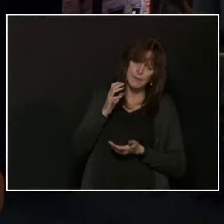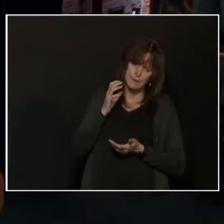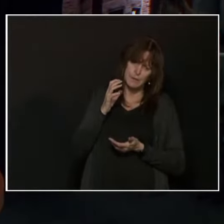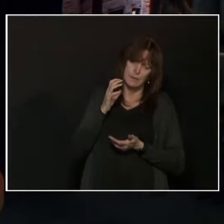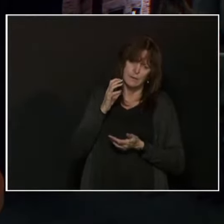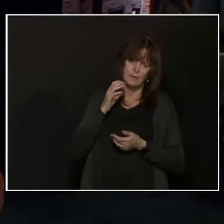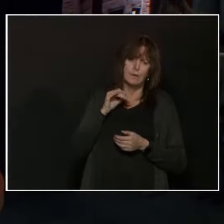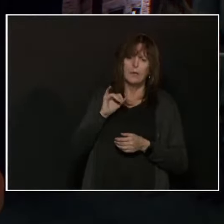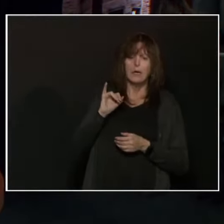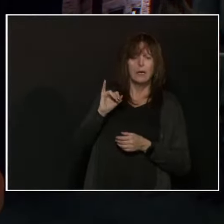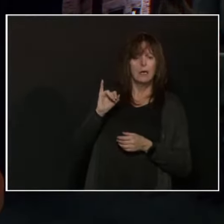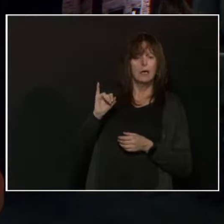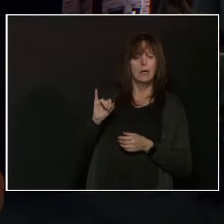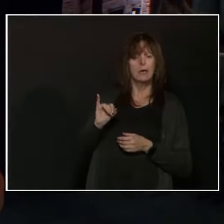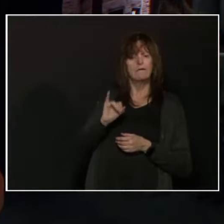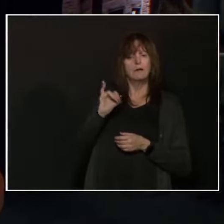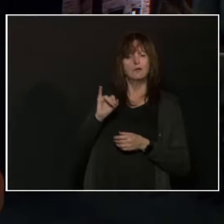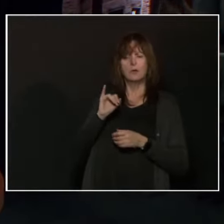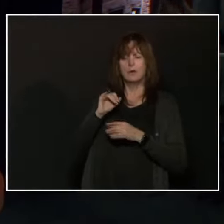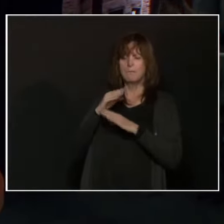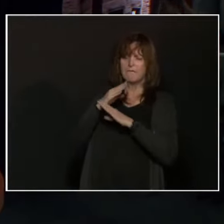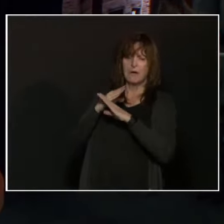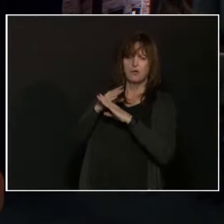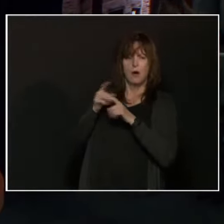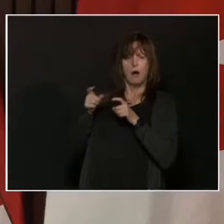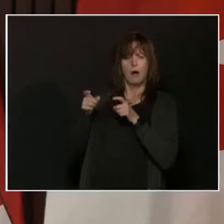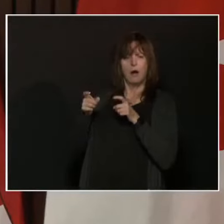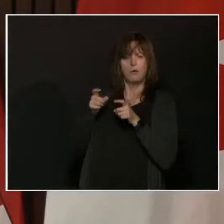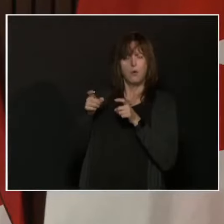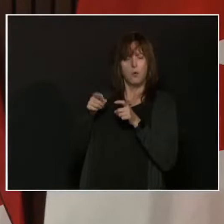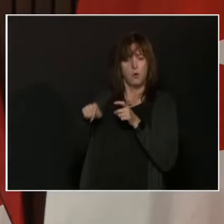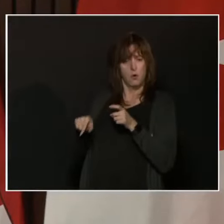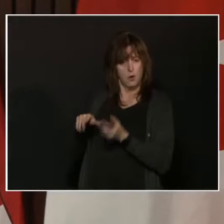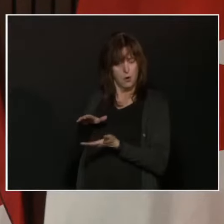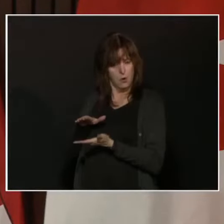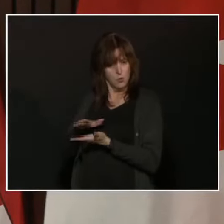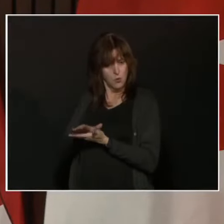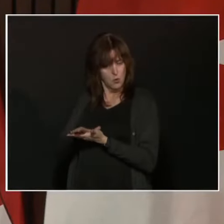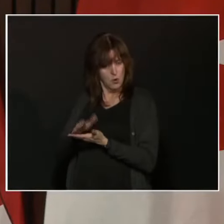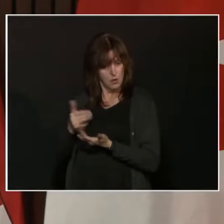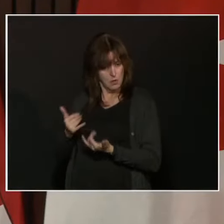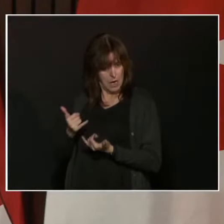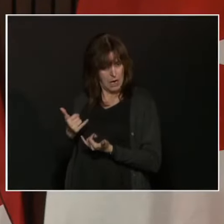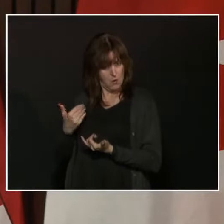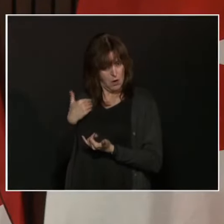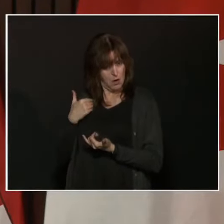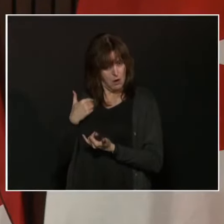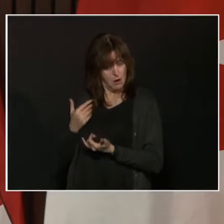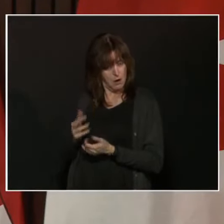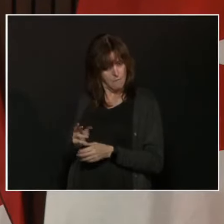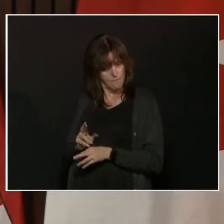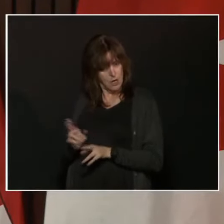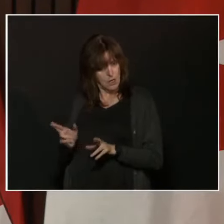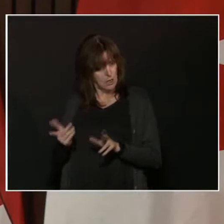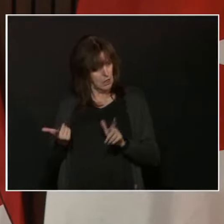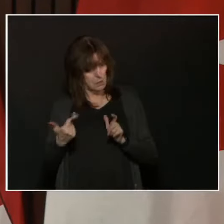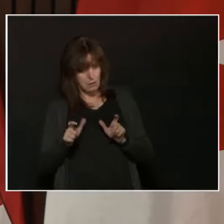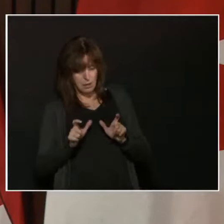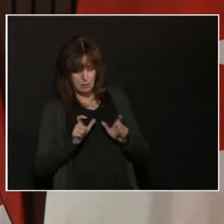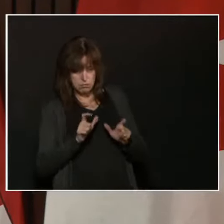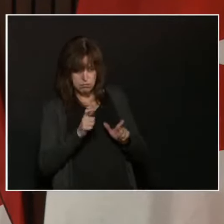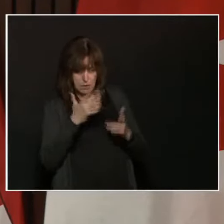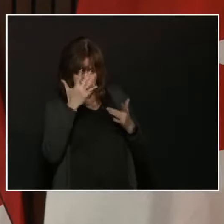in schools now? Your slide talks about the need for that, and based on what you've seen the province do so far in